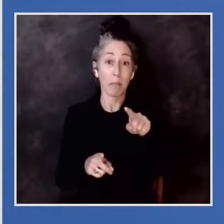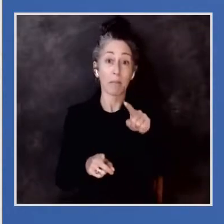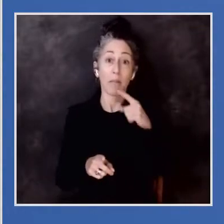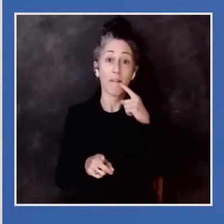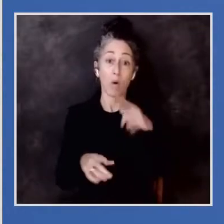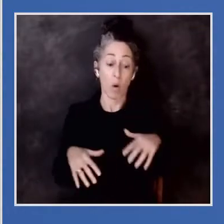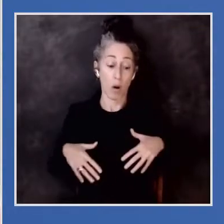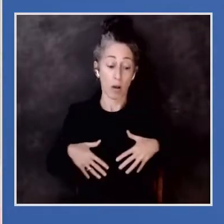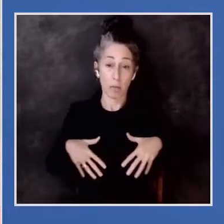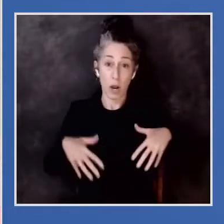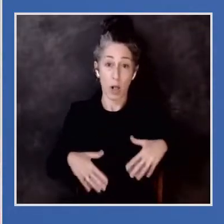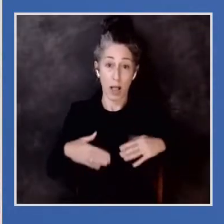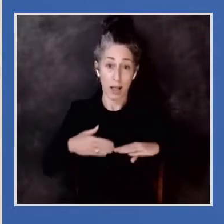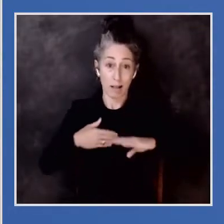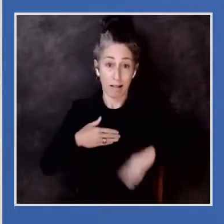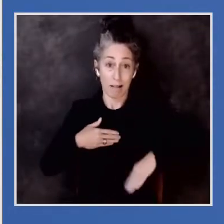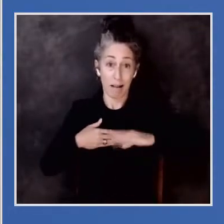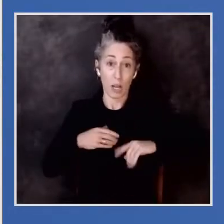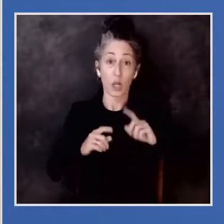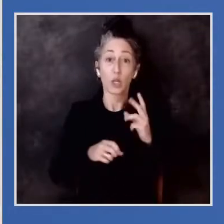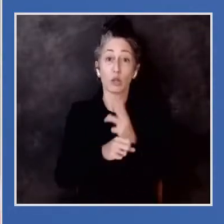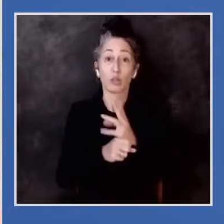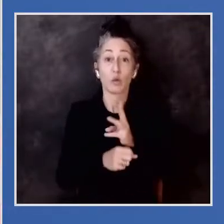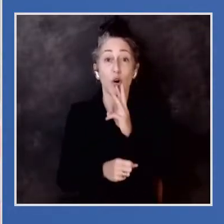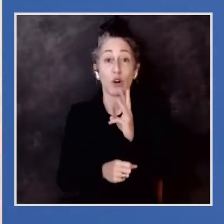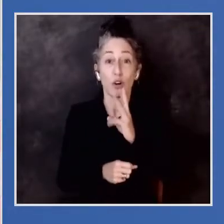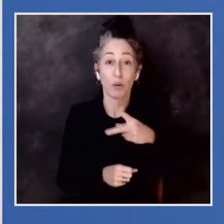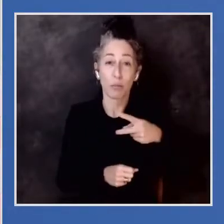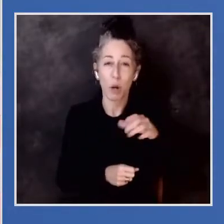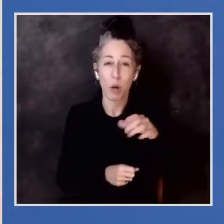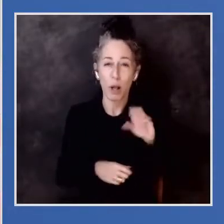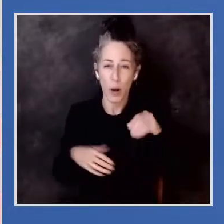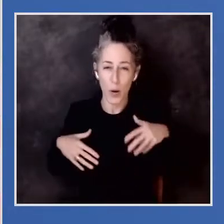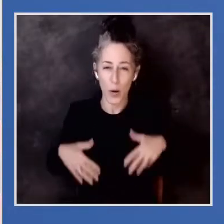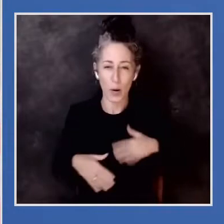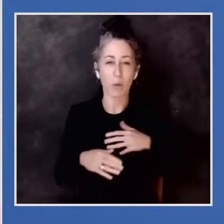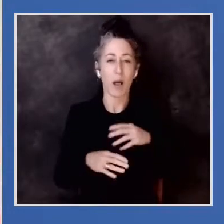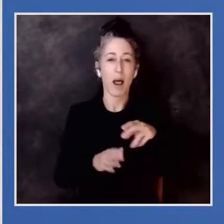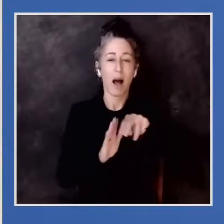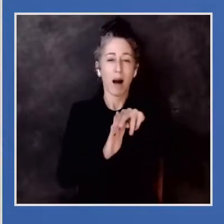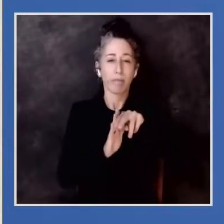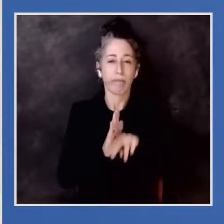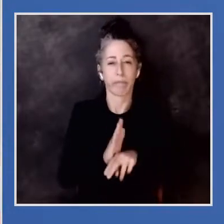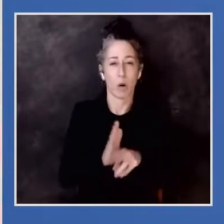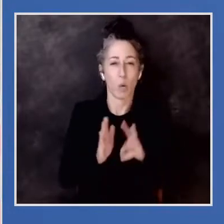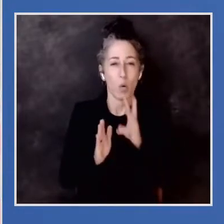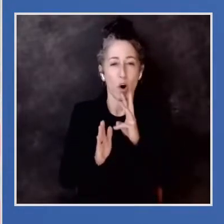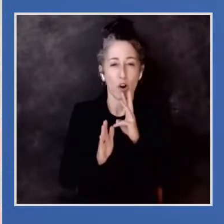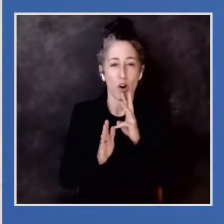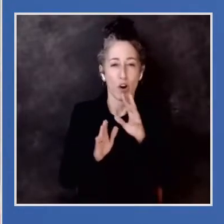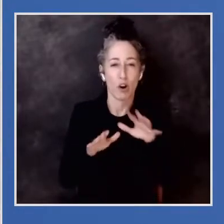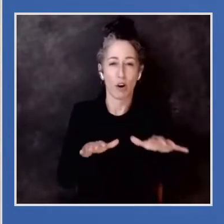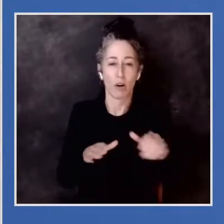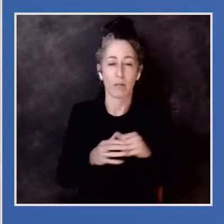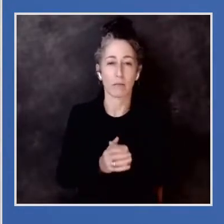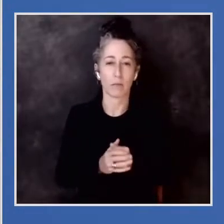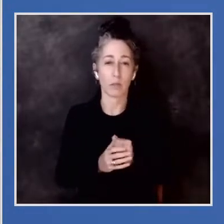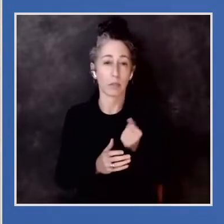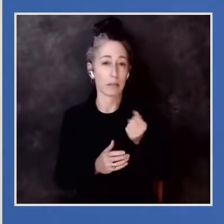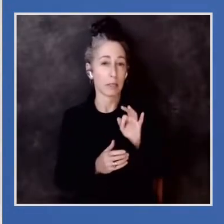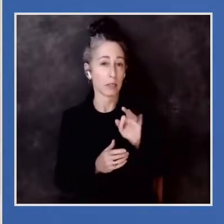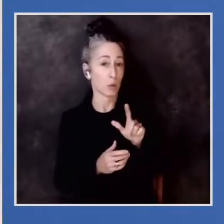himself. Stricken by polio, the polio virus in 1921, he suffered from